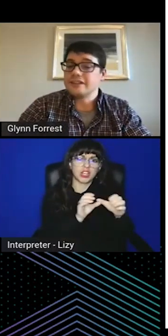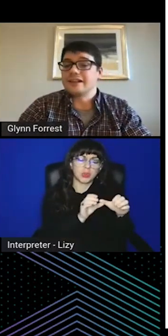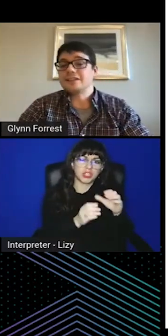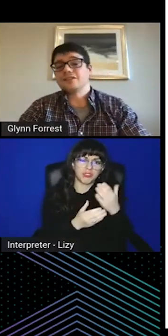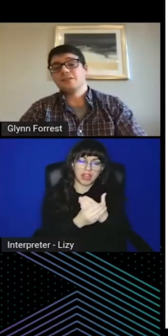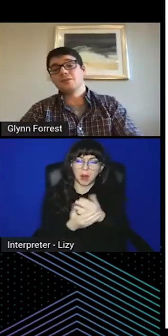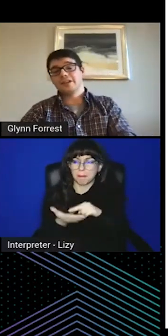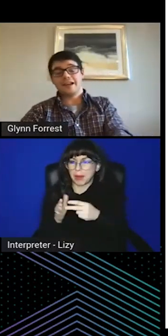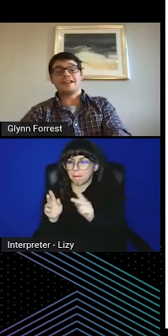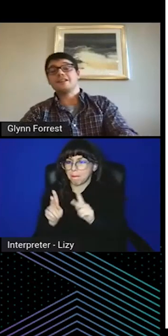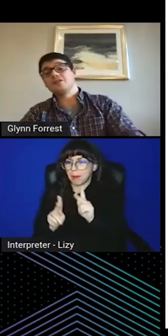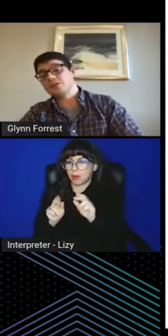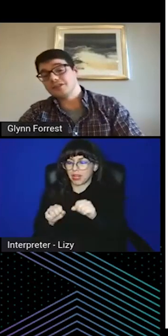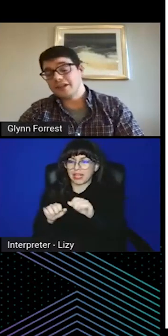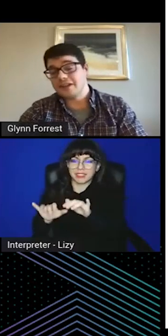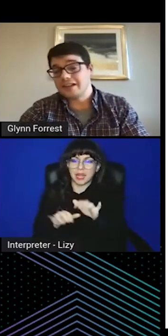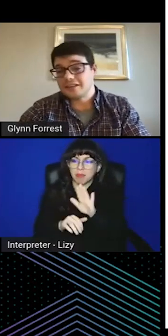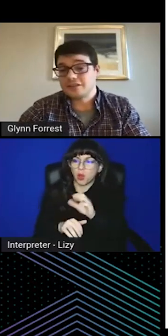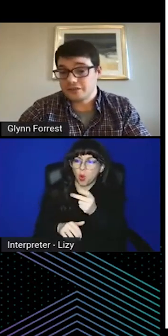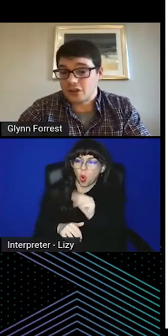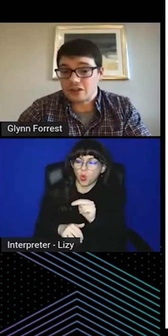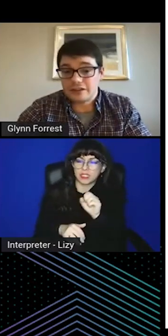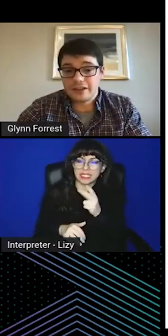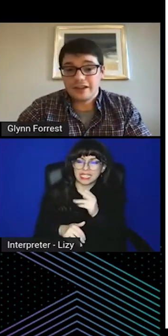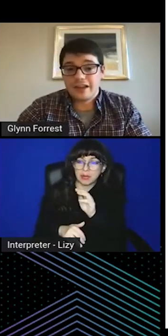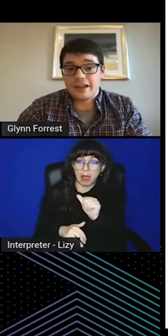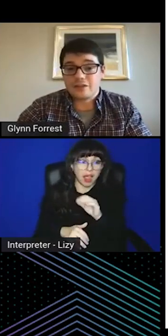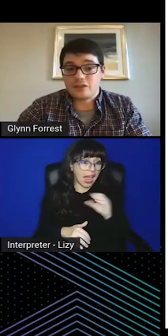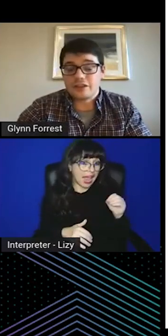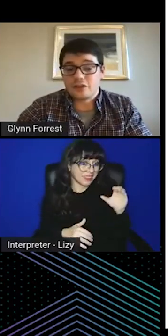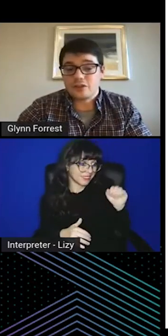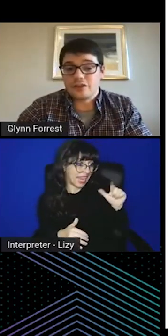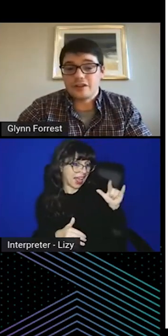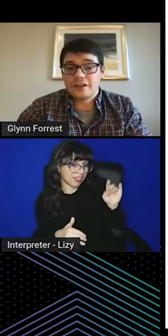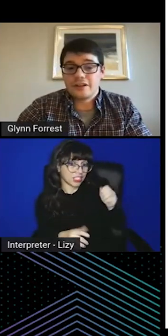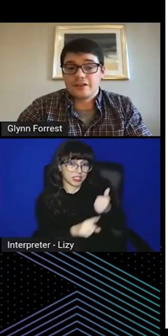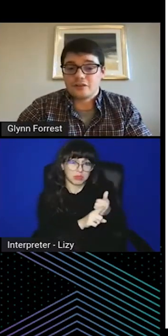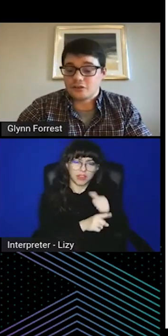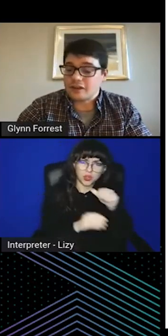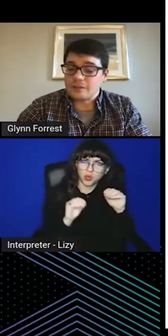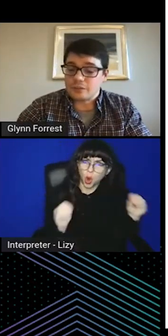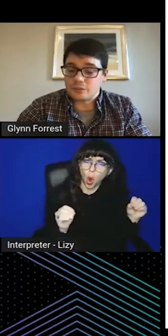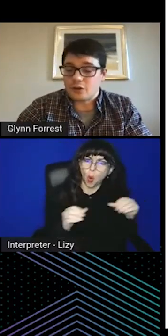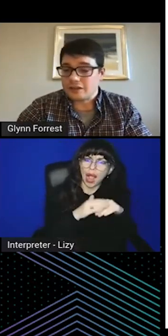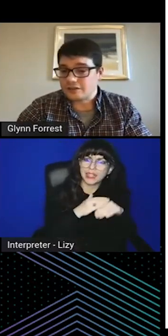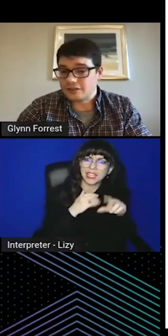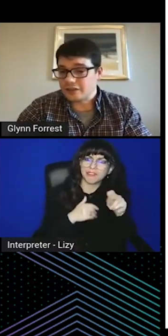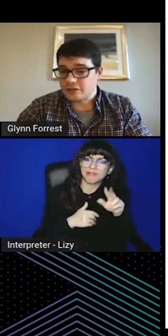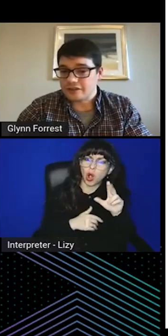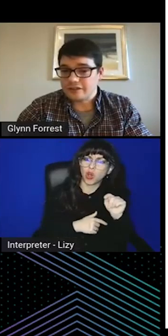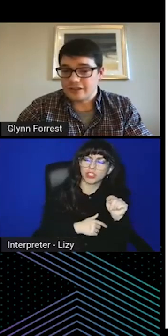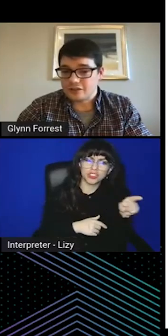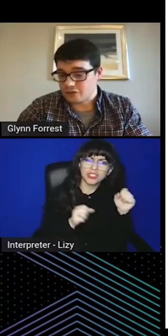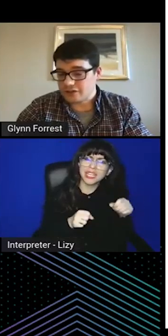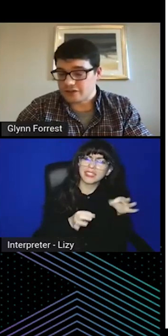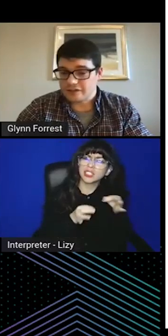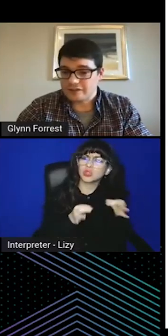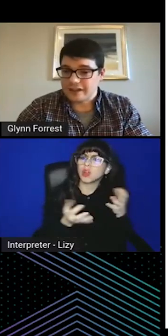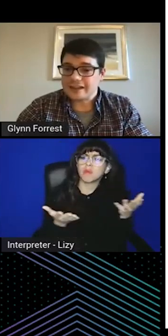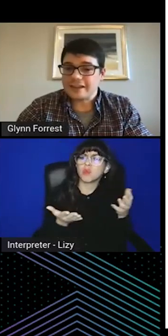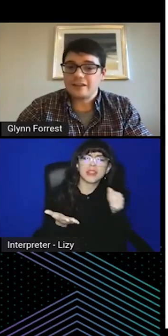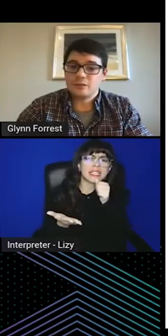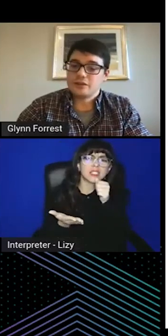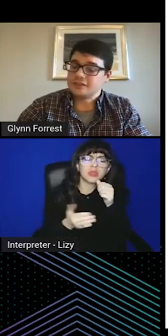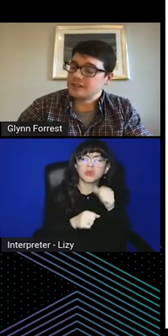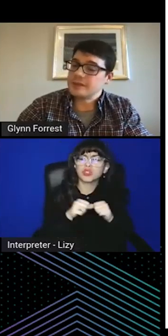really nice if someone like Alice, who doesn't have access to Vault, if she could describe what a secret is structured,